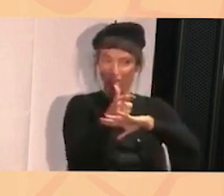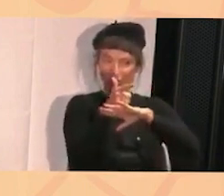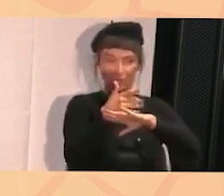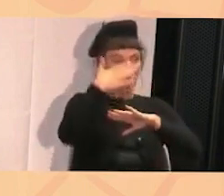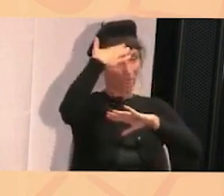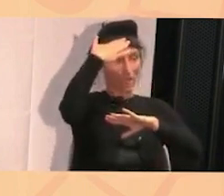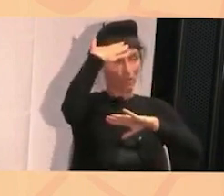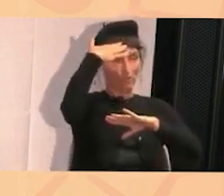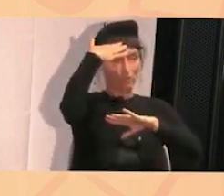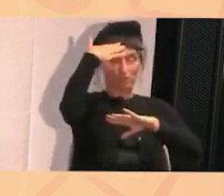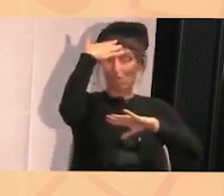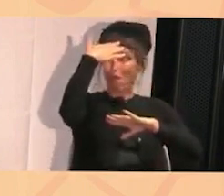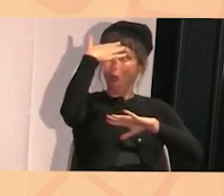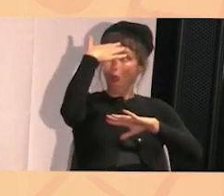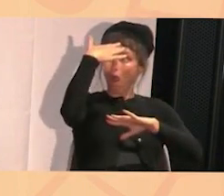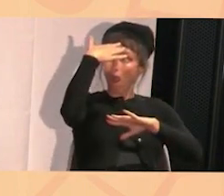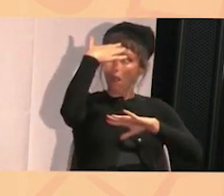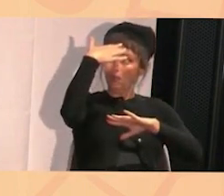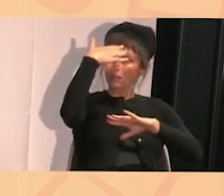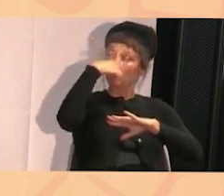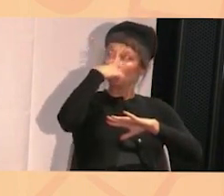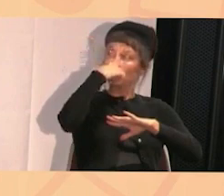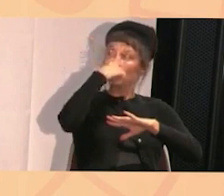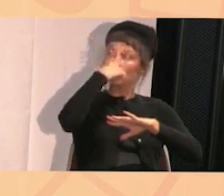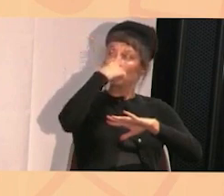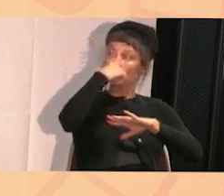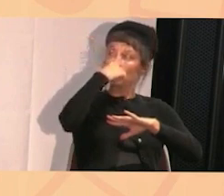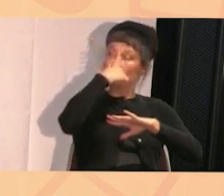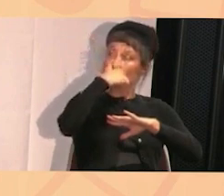old people, video and audio as well,